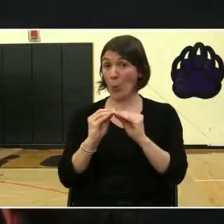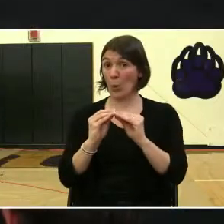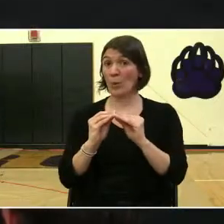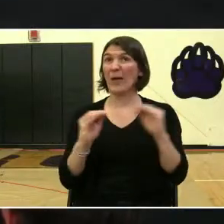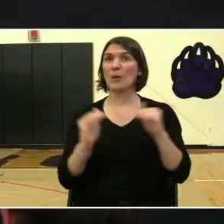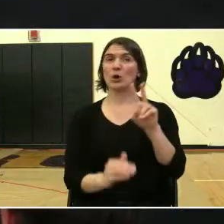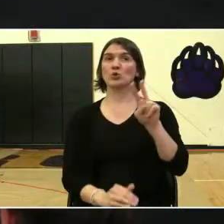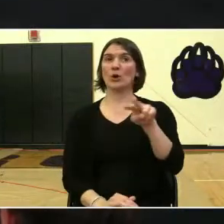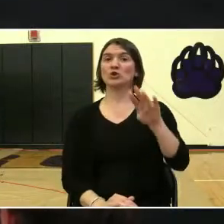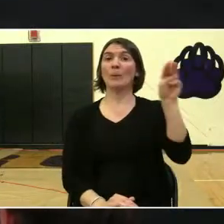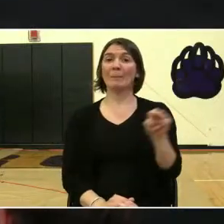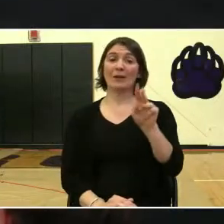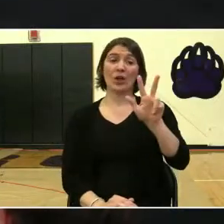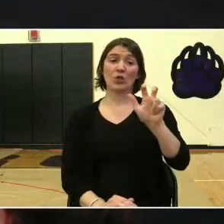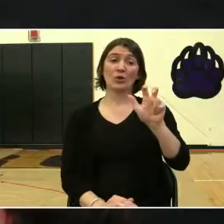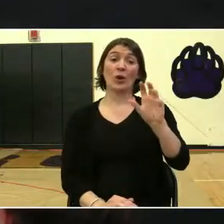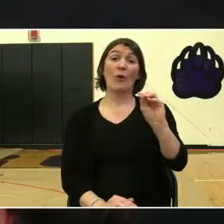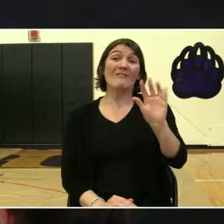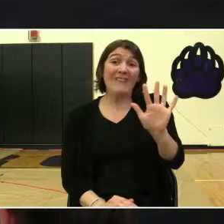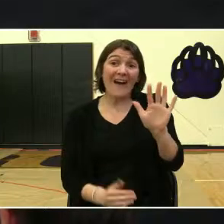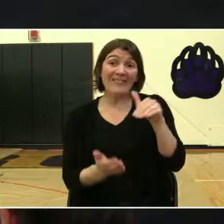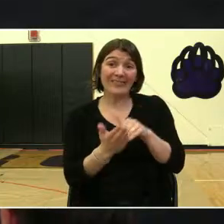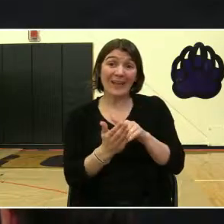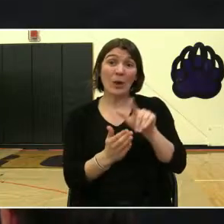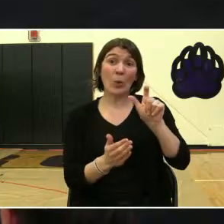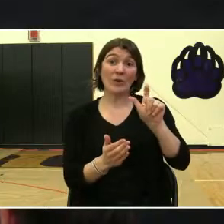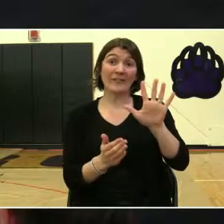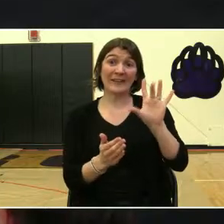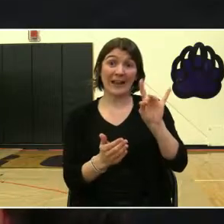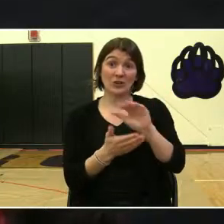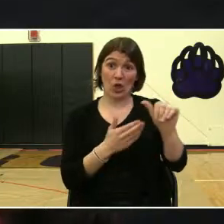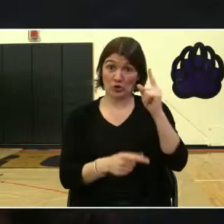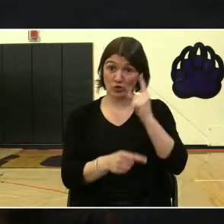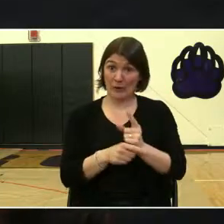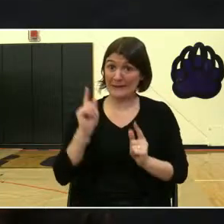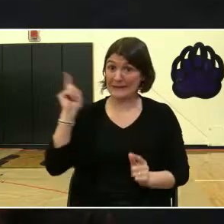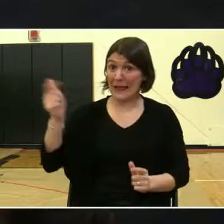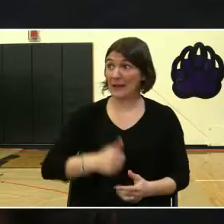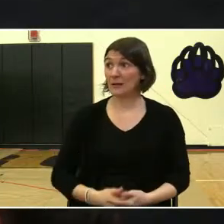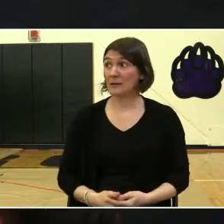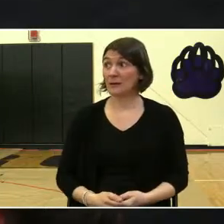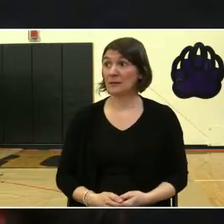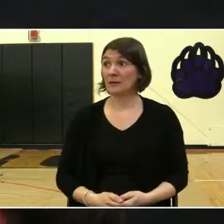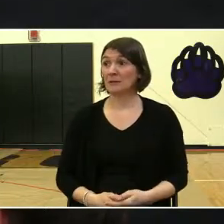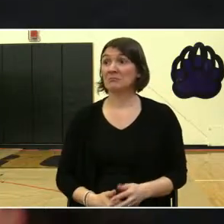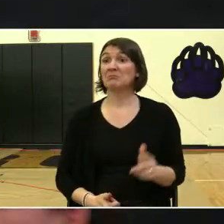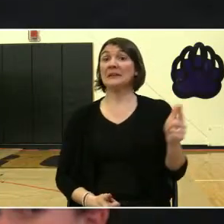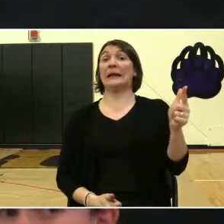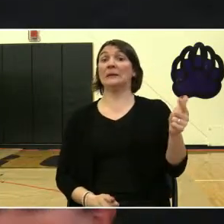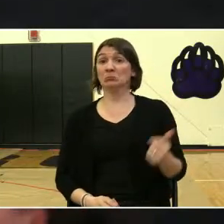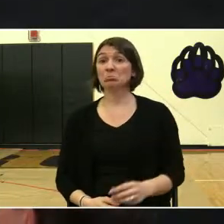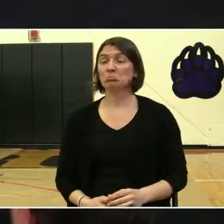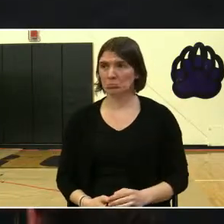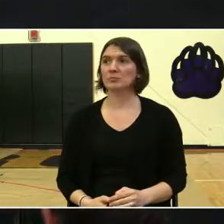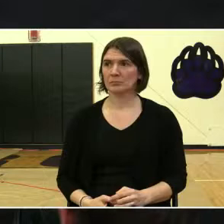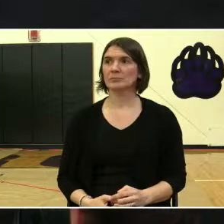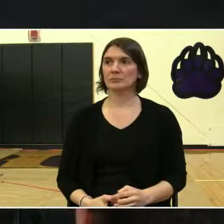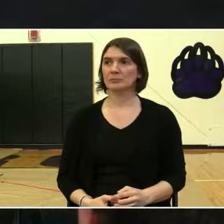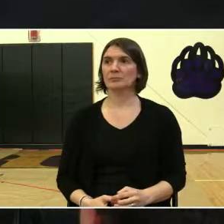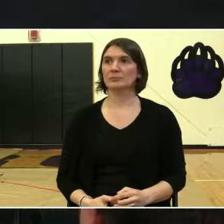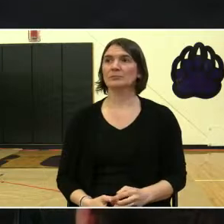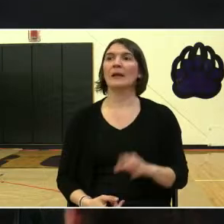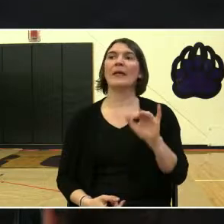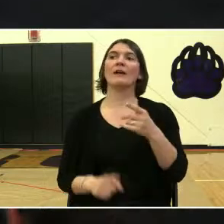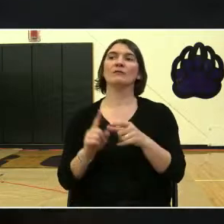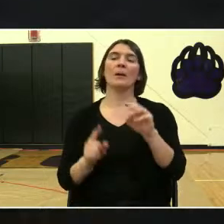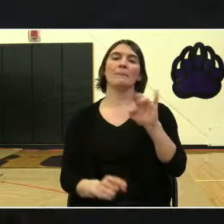22 m351 158 is there a second there a second from Miss